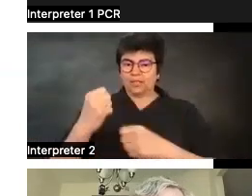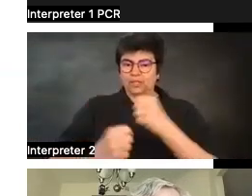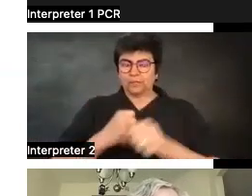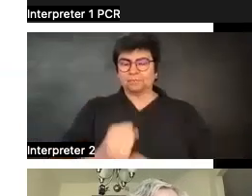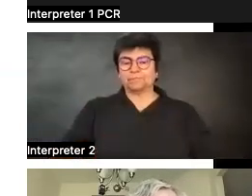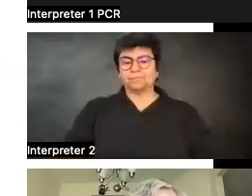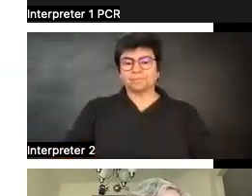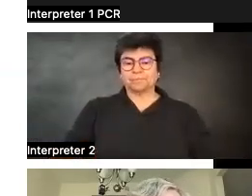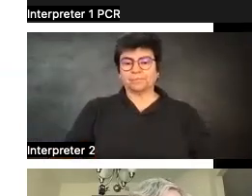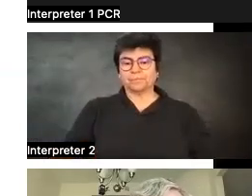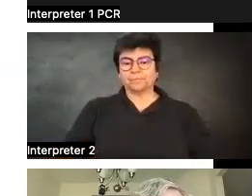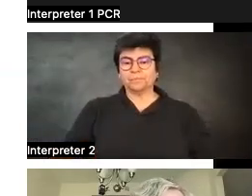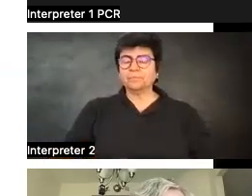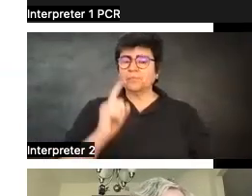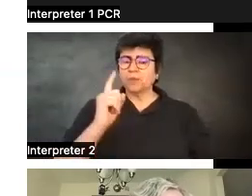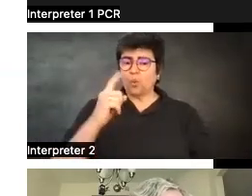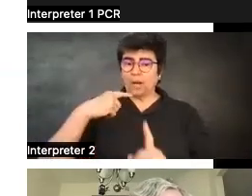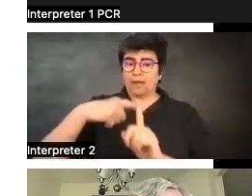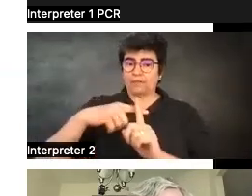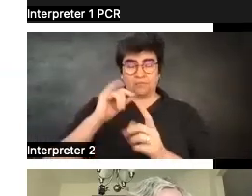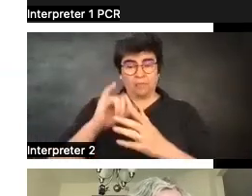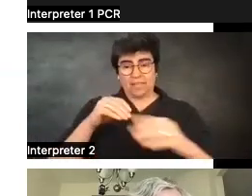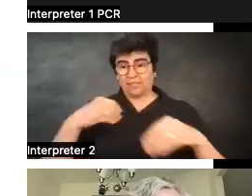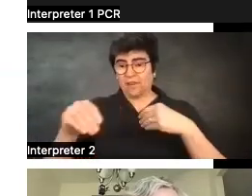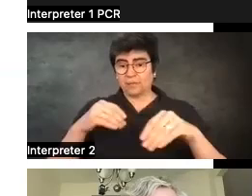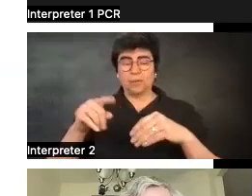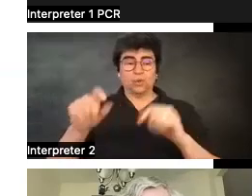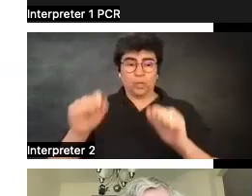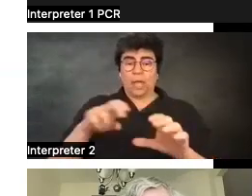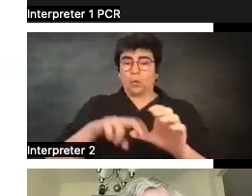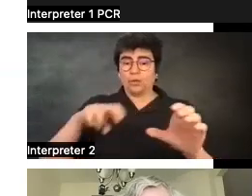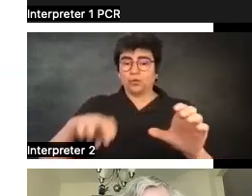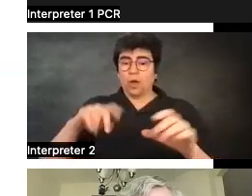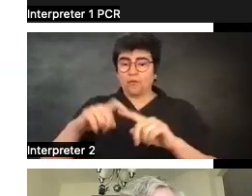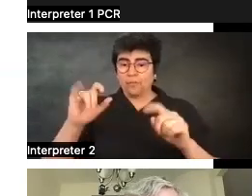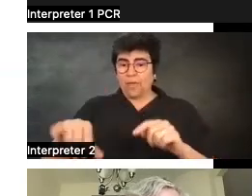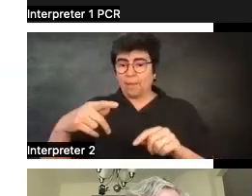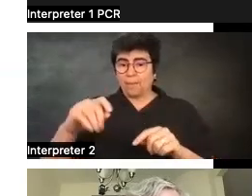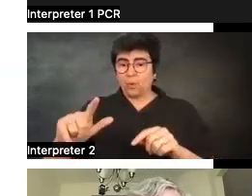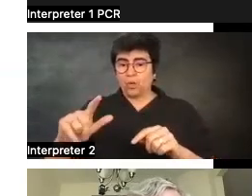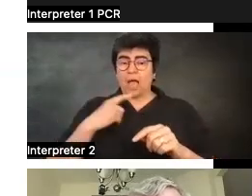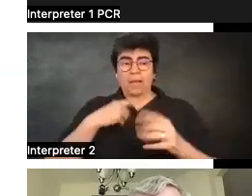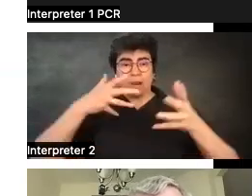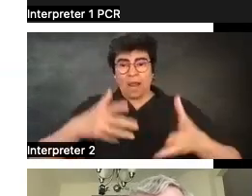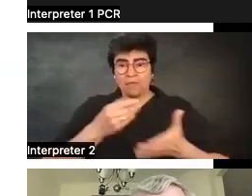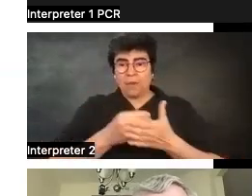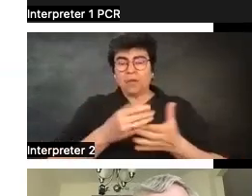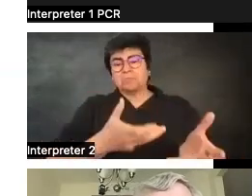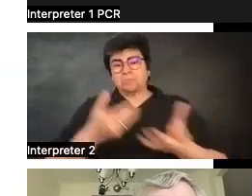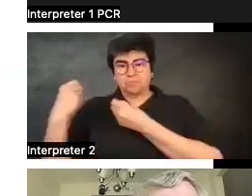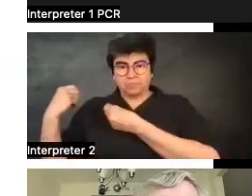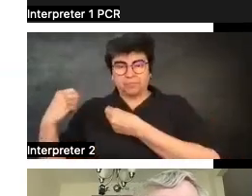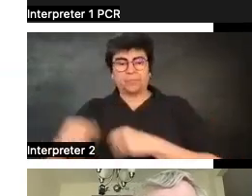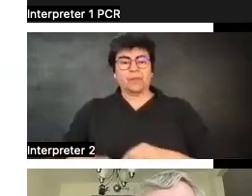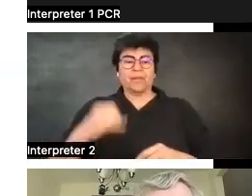One advantage of this is that this is flexible. So you can withdraw from the pool at any time and take your remaining money. So in the